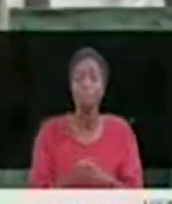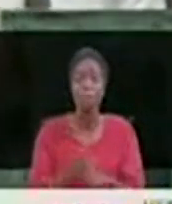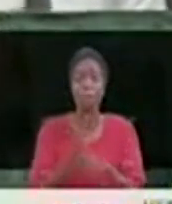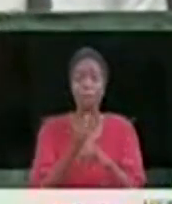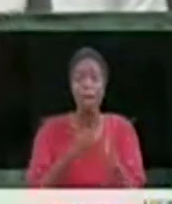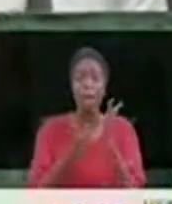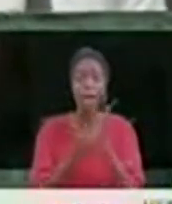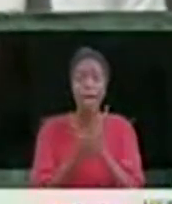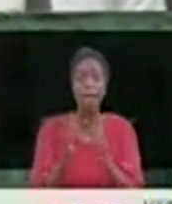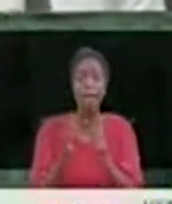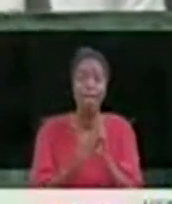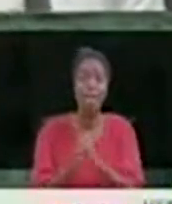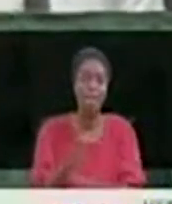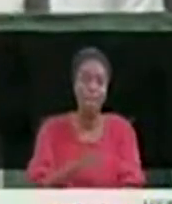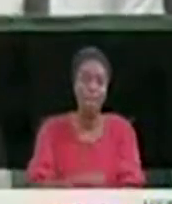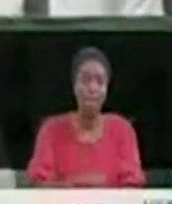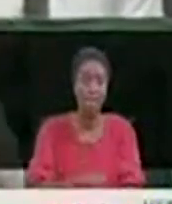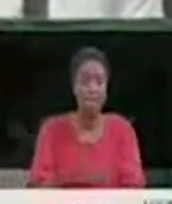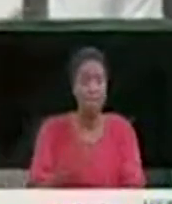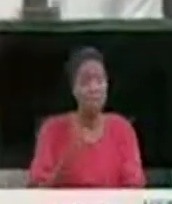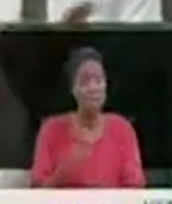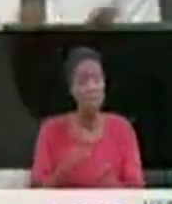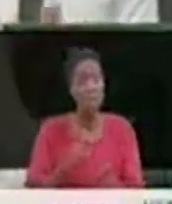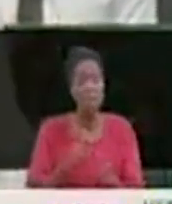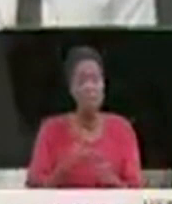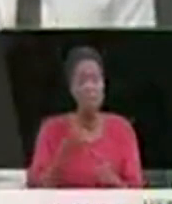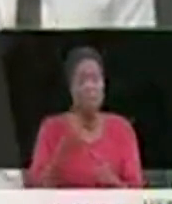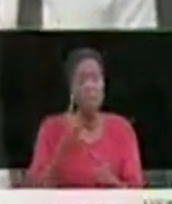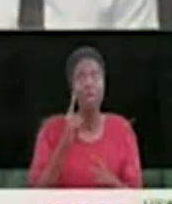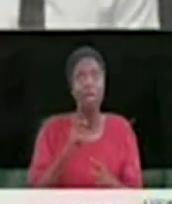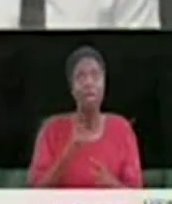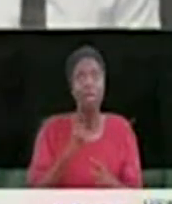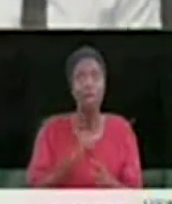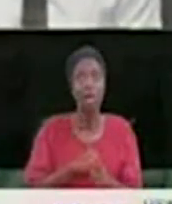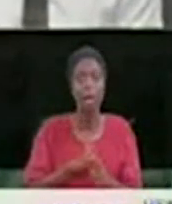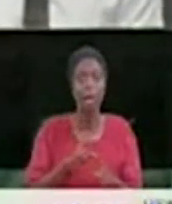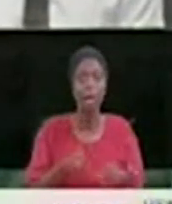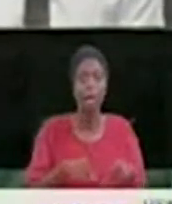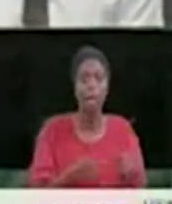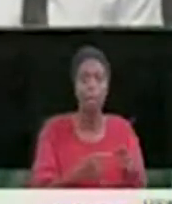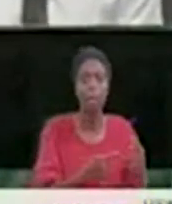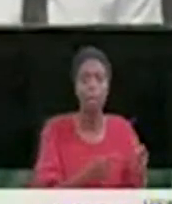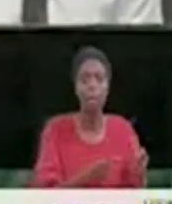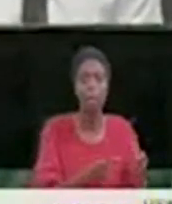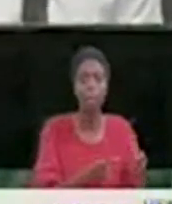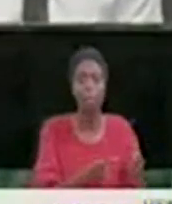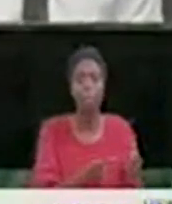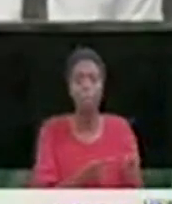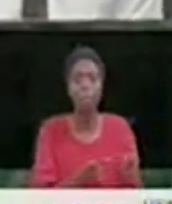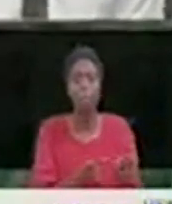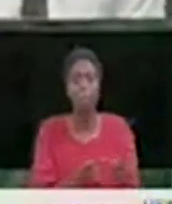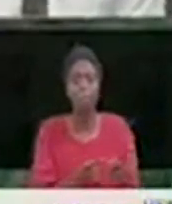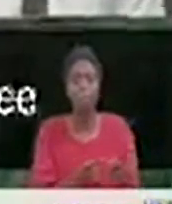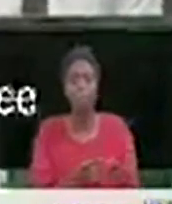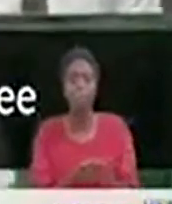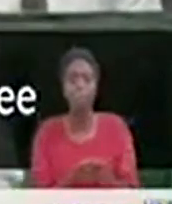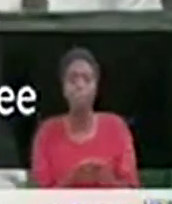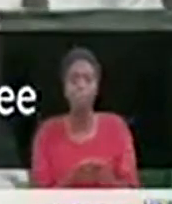Hold my hand each day, lest I stray from thee.